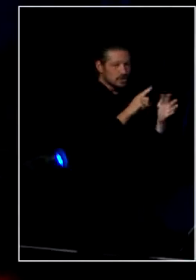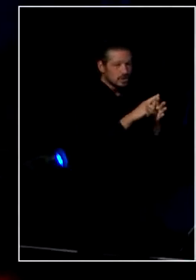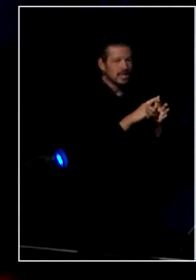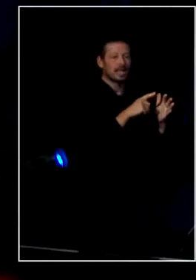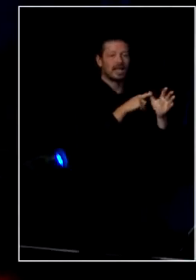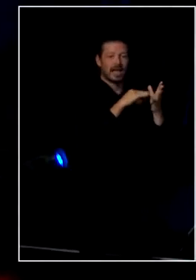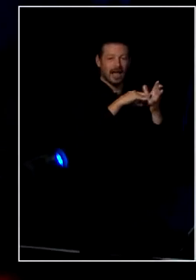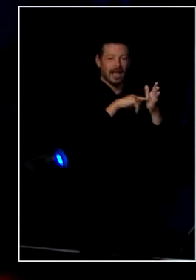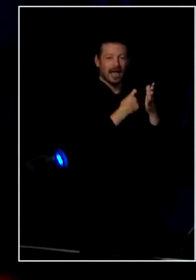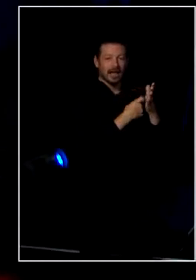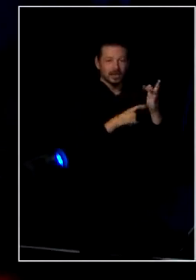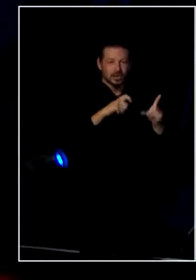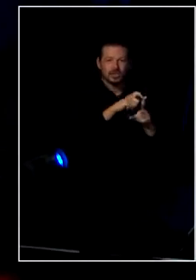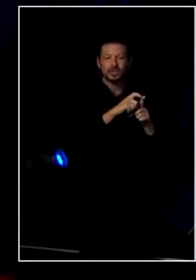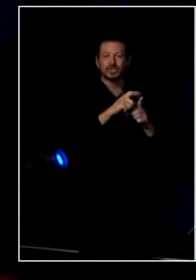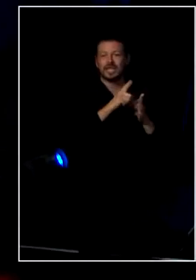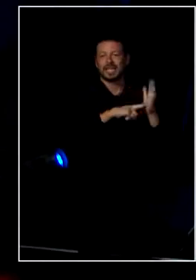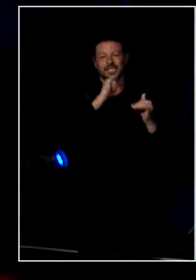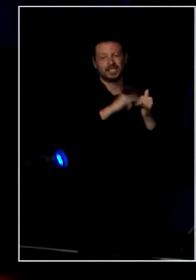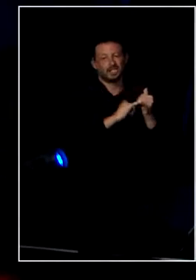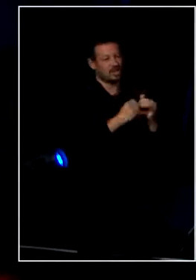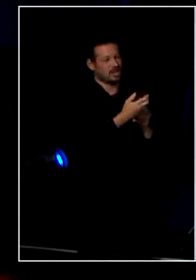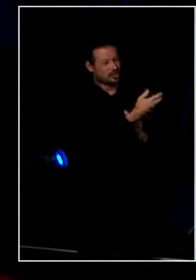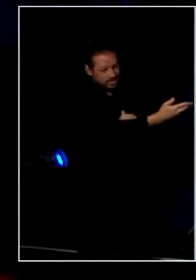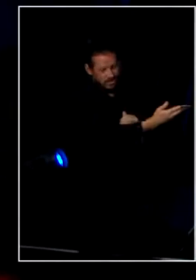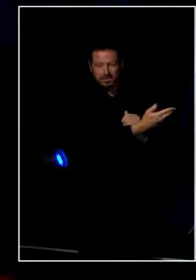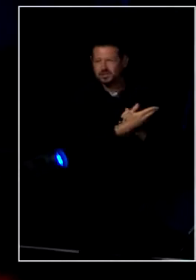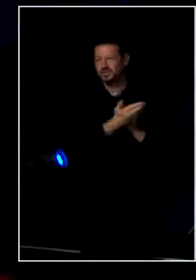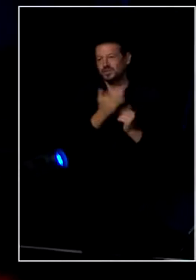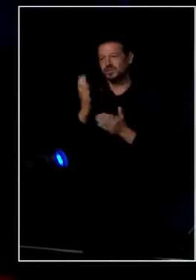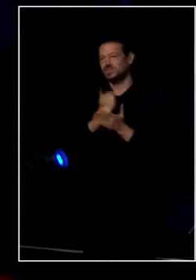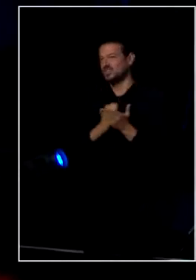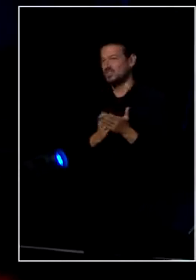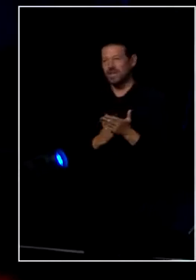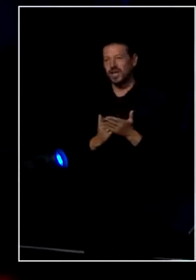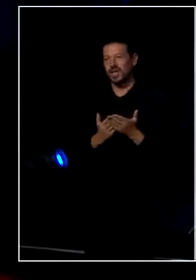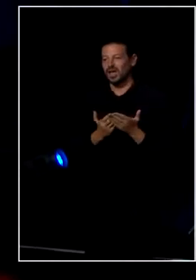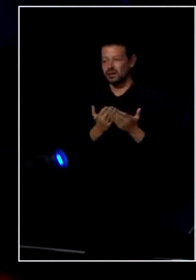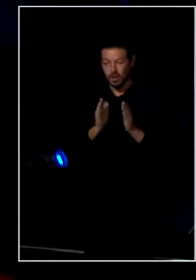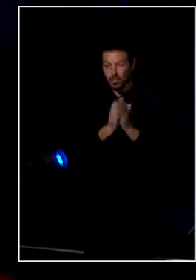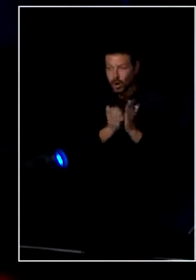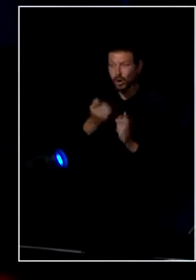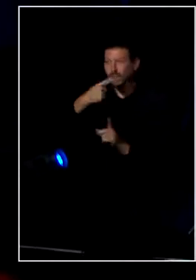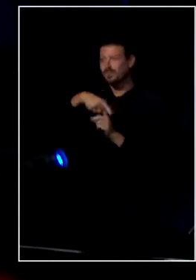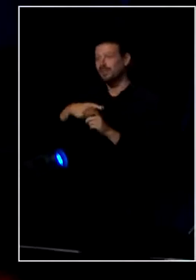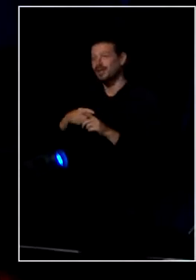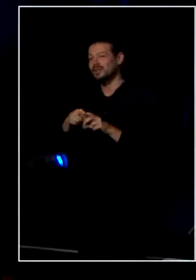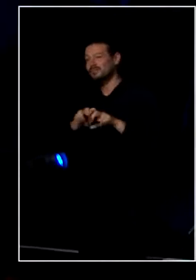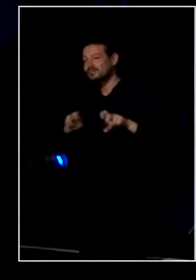Astrid Edwards, and Jess Knight for sharing with us, not only in the book, but tonight on stage.